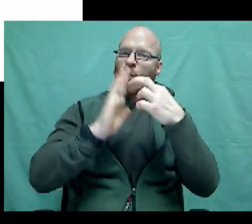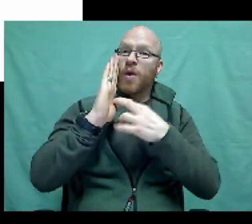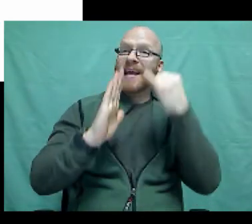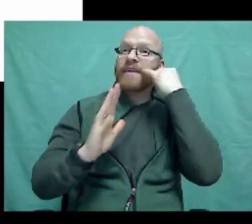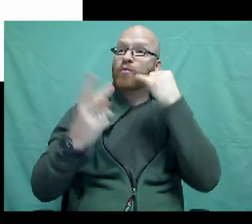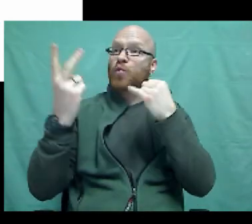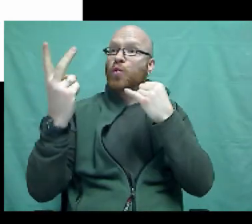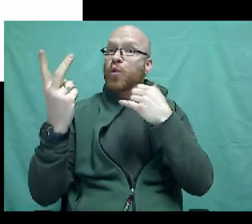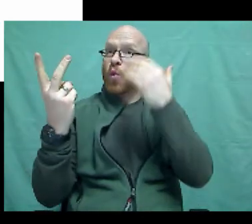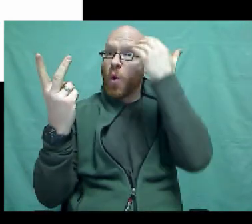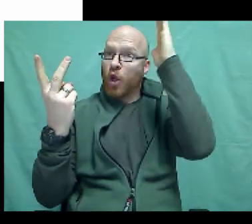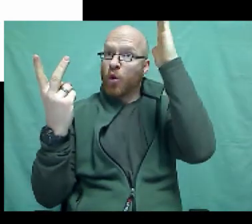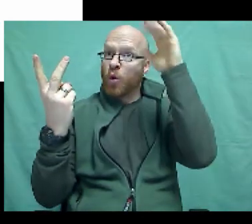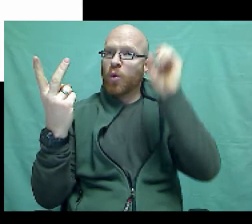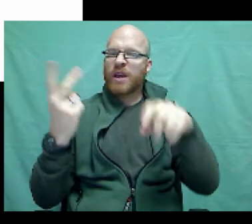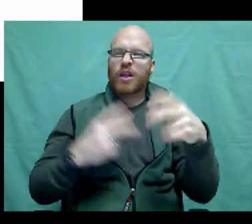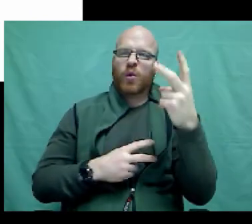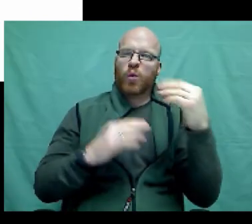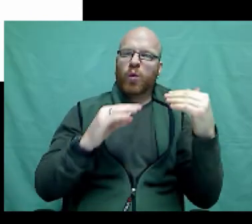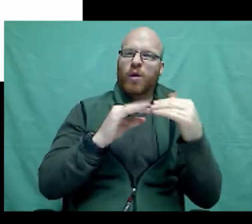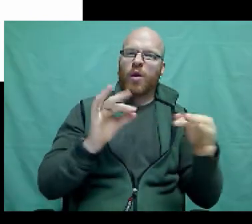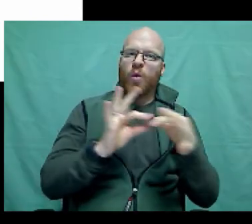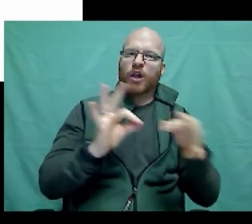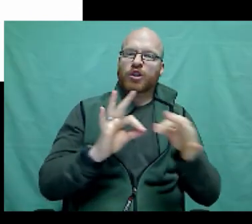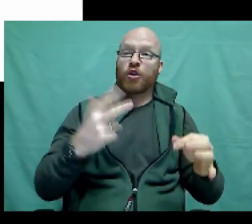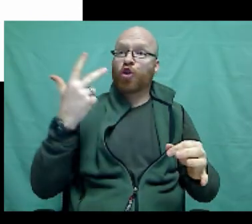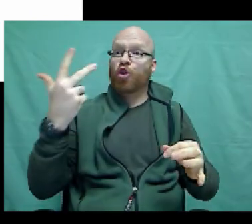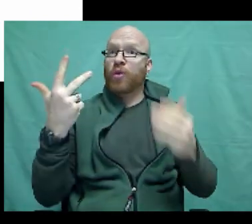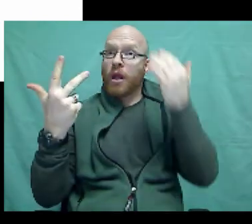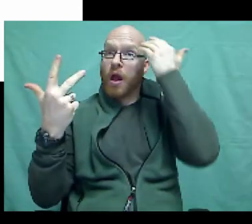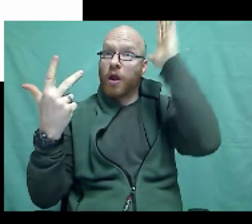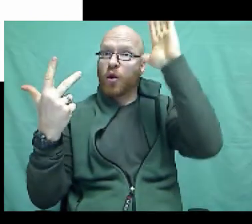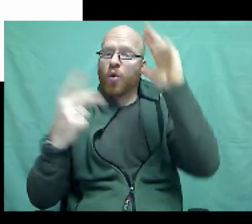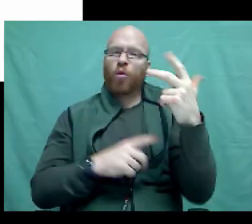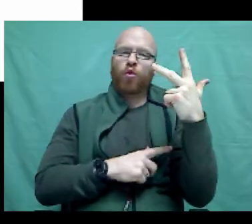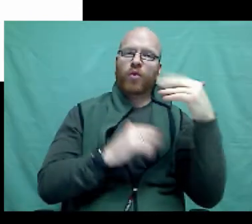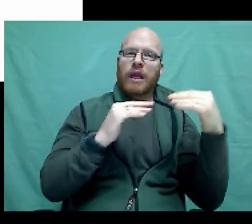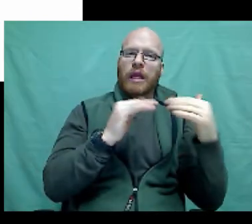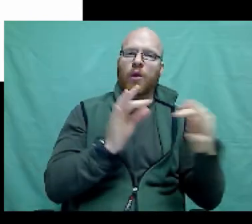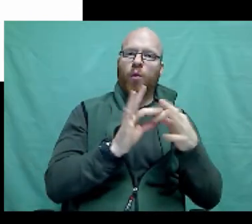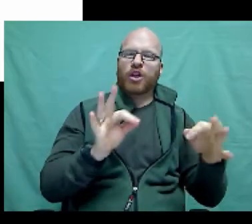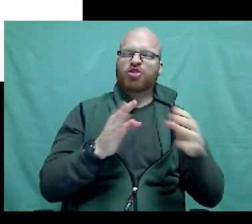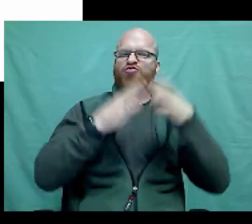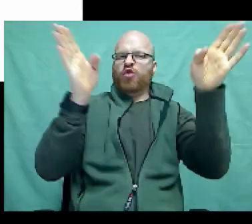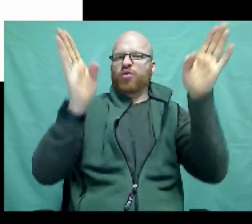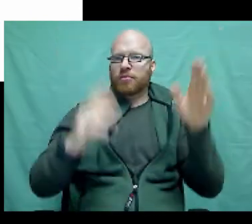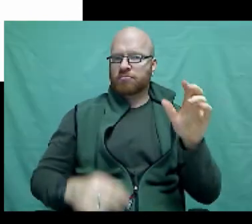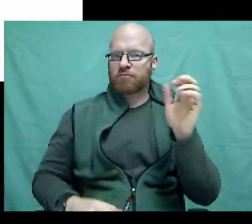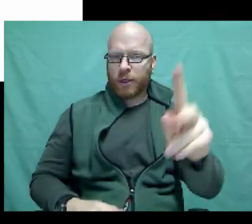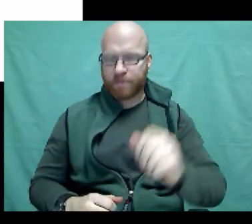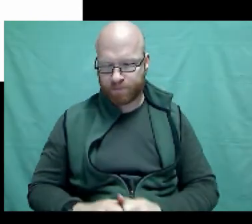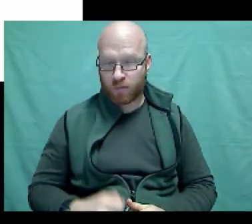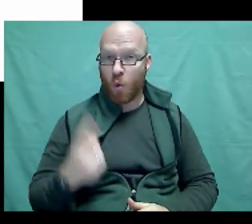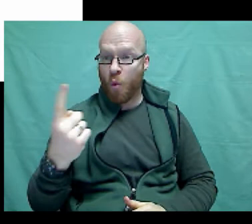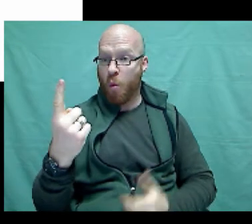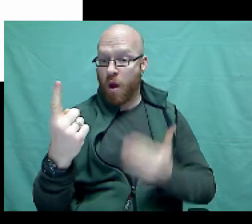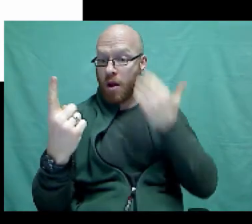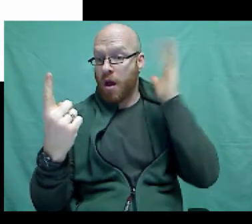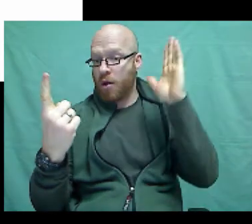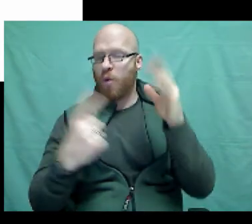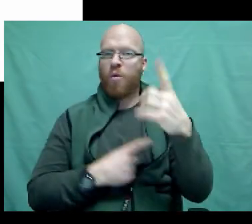It's a general rule: two unknowns, two equations; three unknowns, three equations. That's how you can solve for those